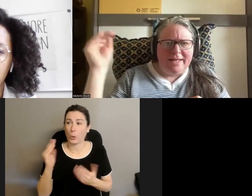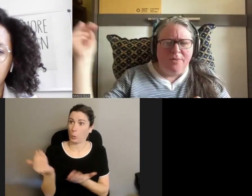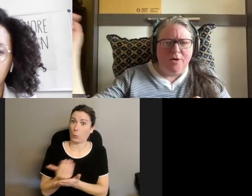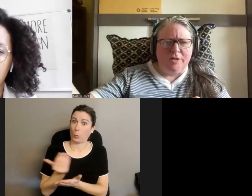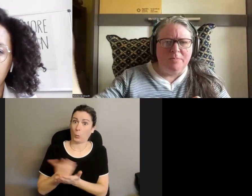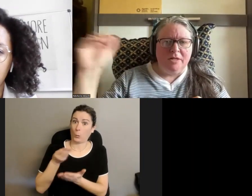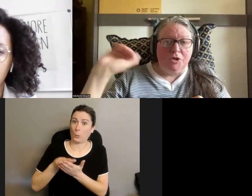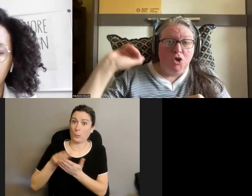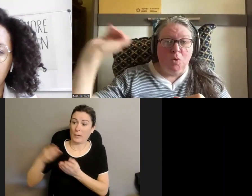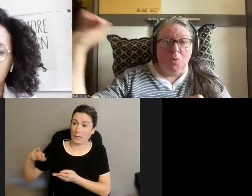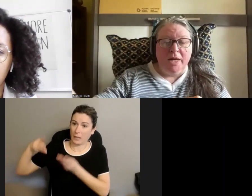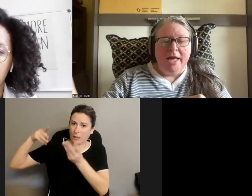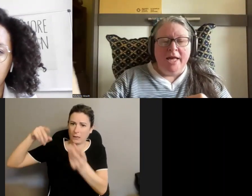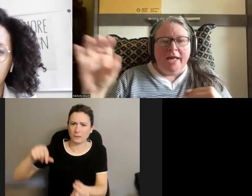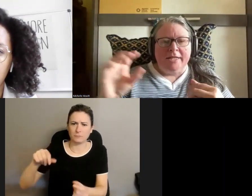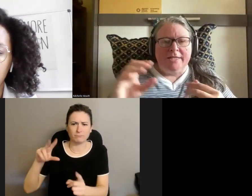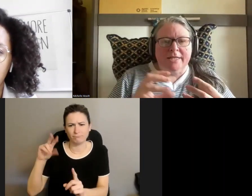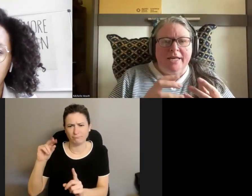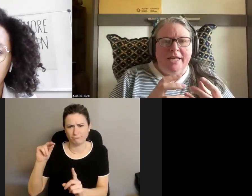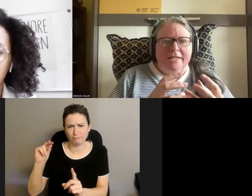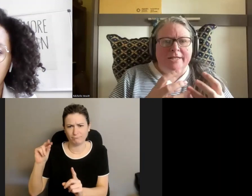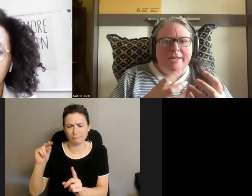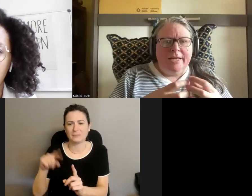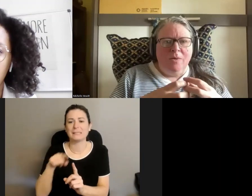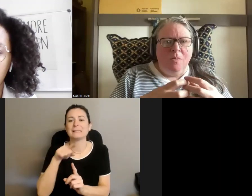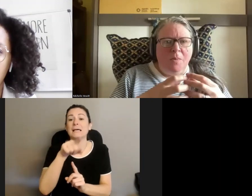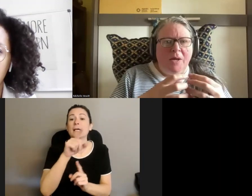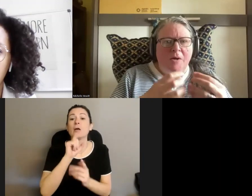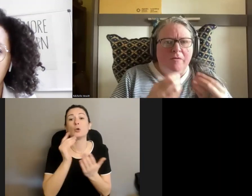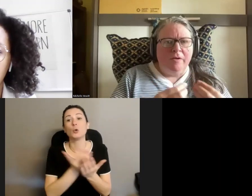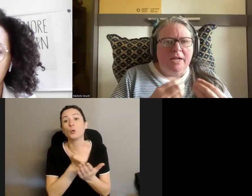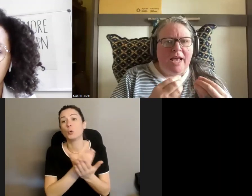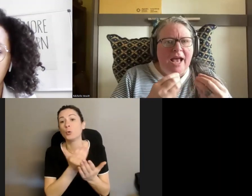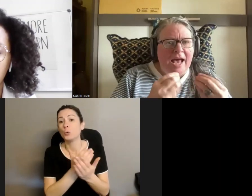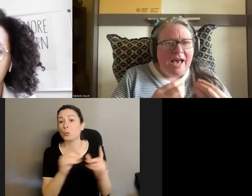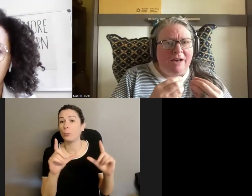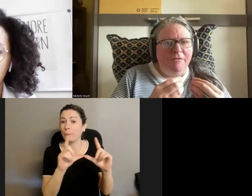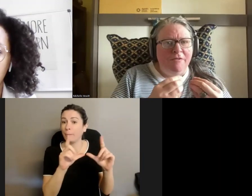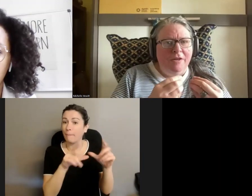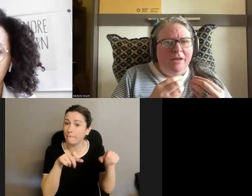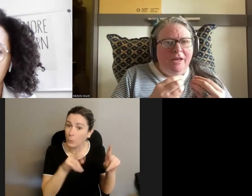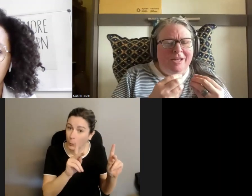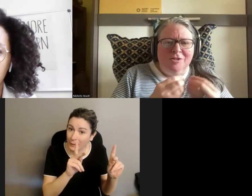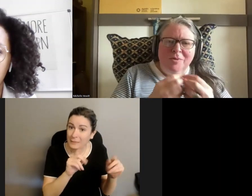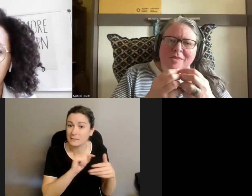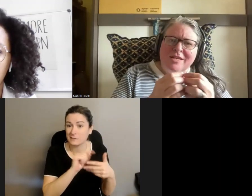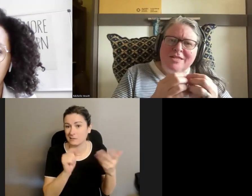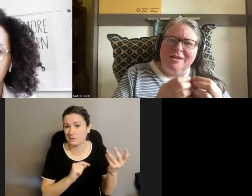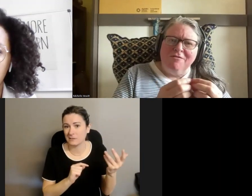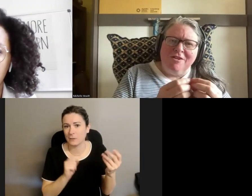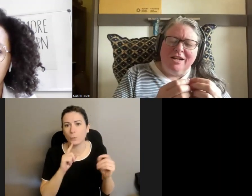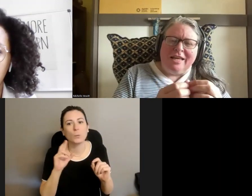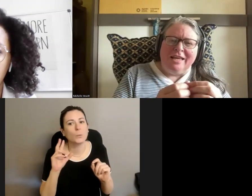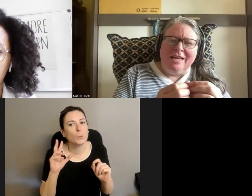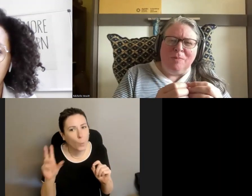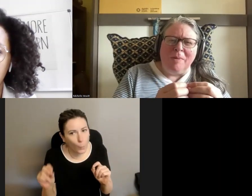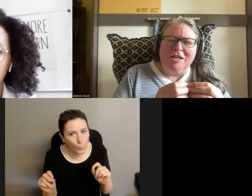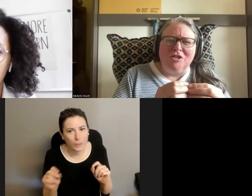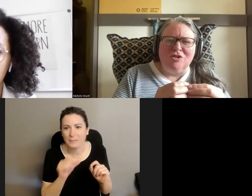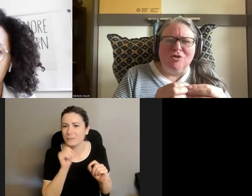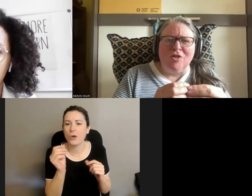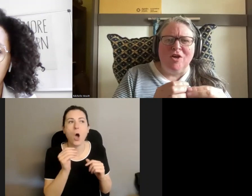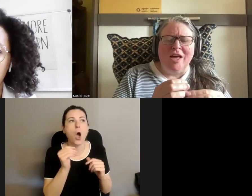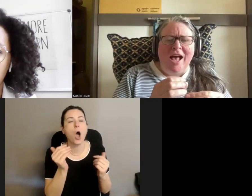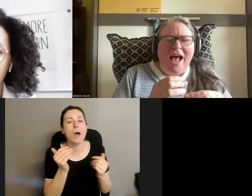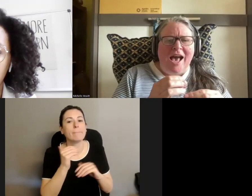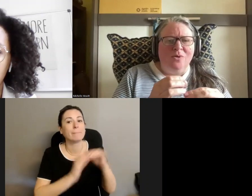and this, that, and the other to build new. It's looking at what we currently have and doing things differently, you know,